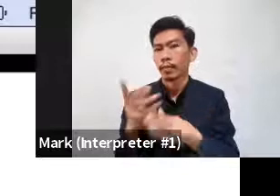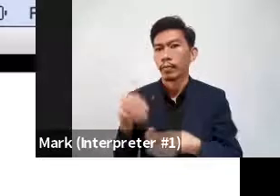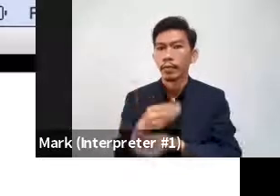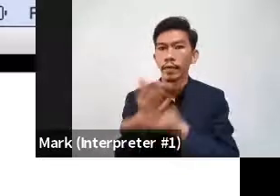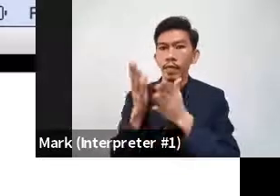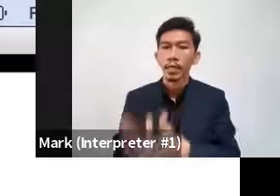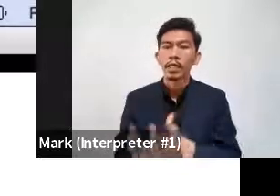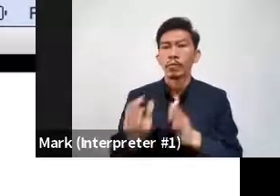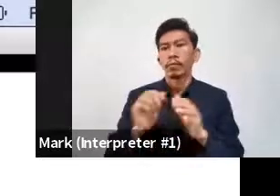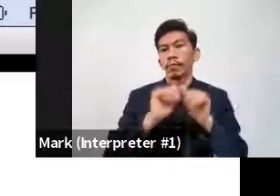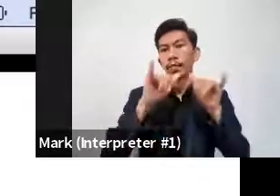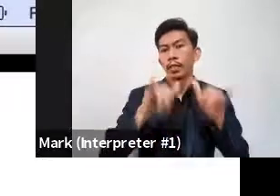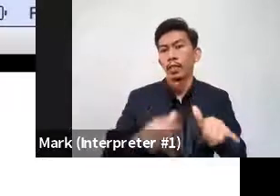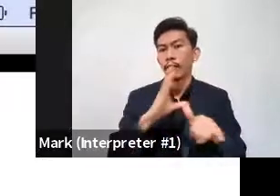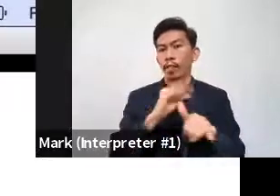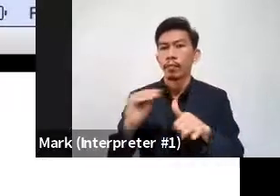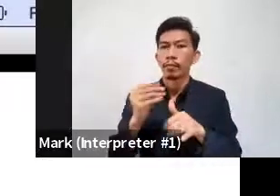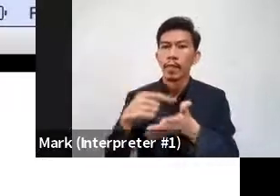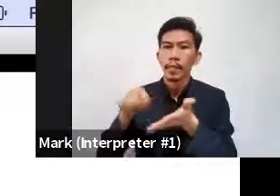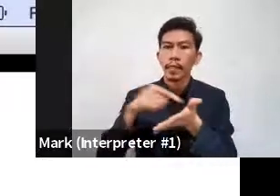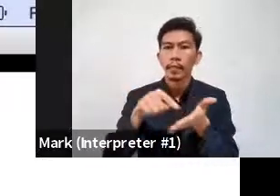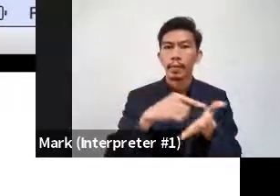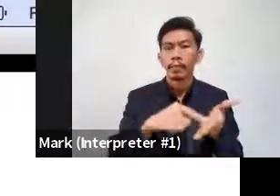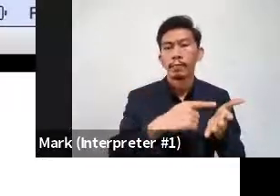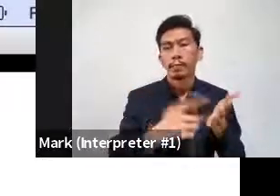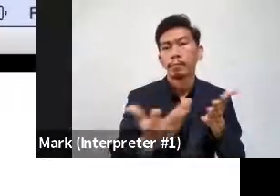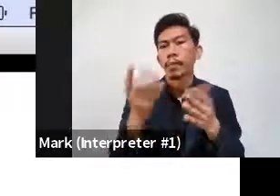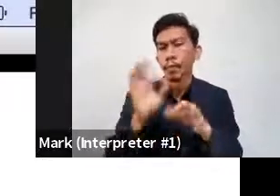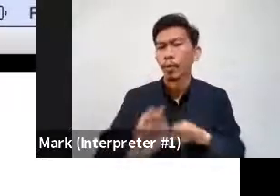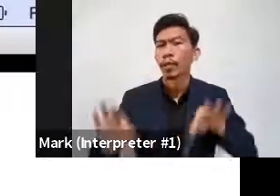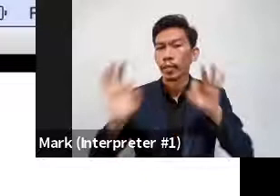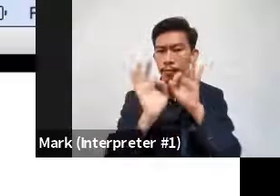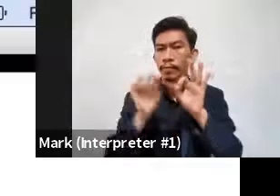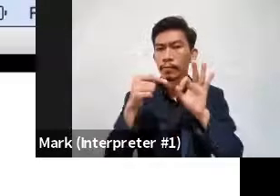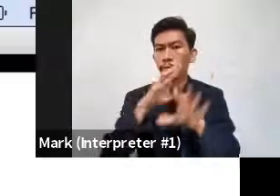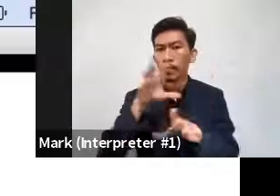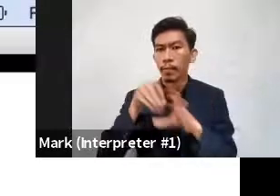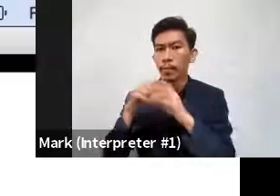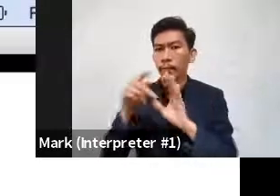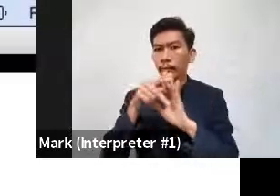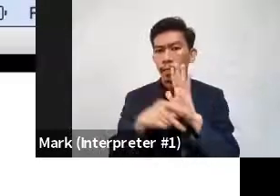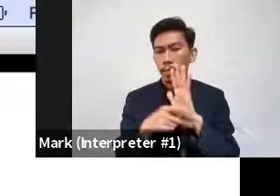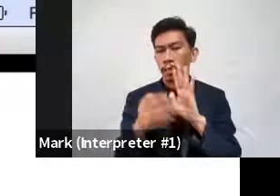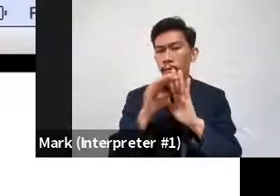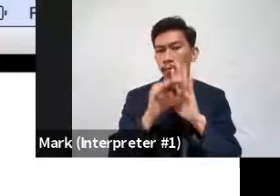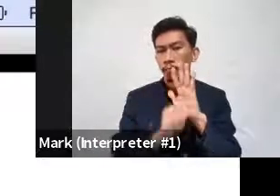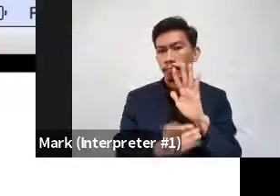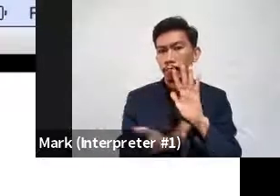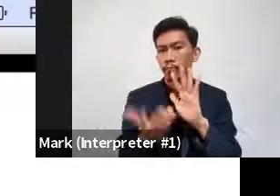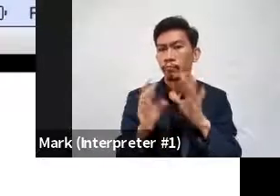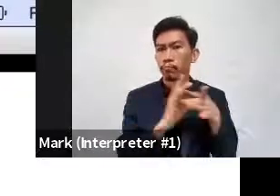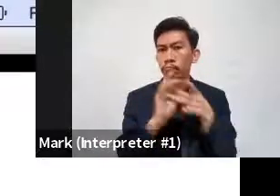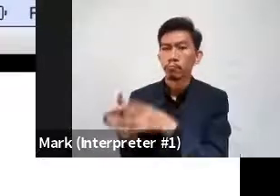mechanism, even the co-payments, which is very important as a part or policy guideline with regard to